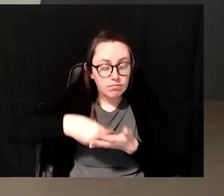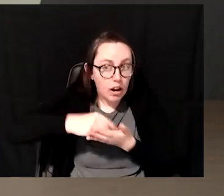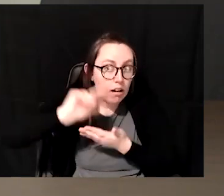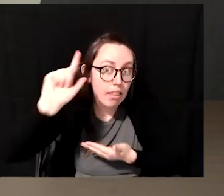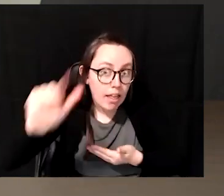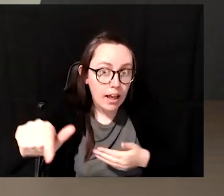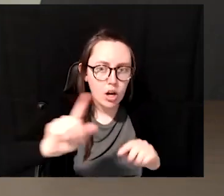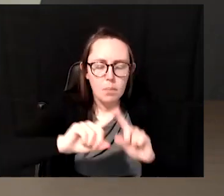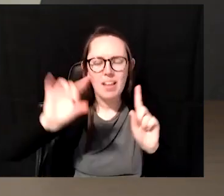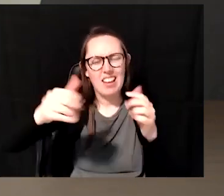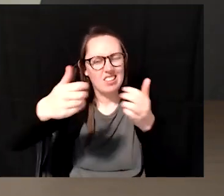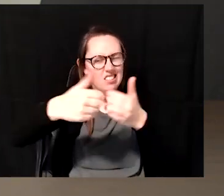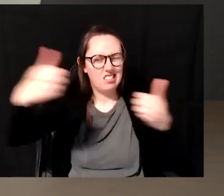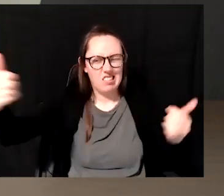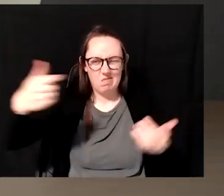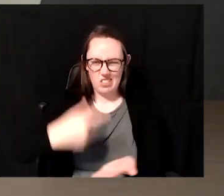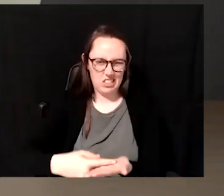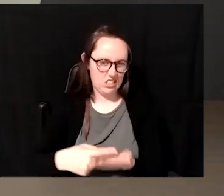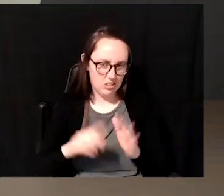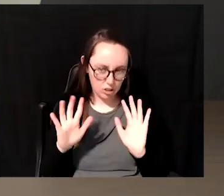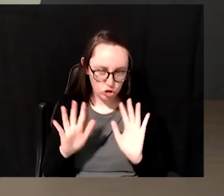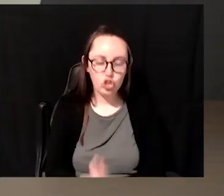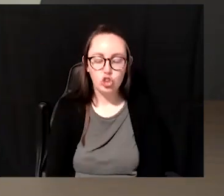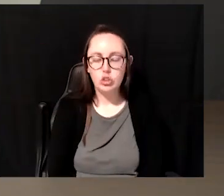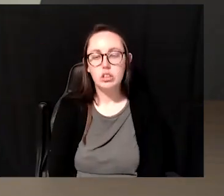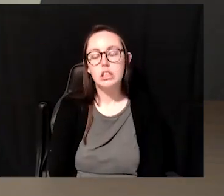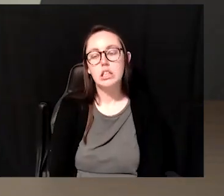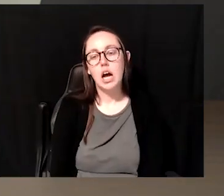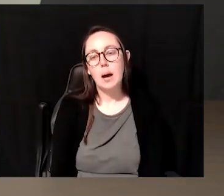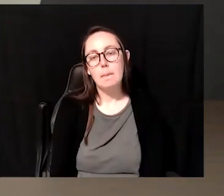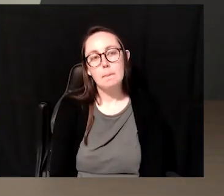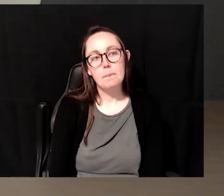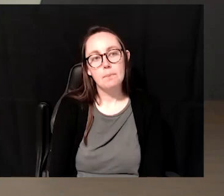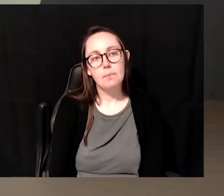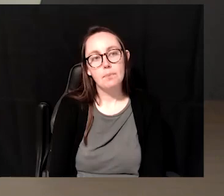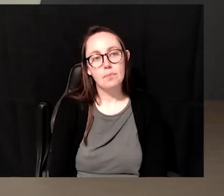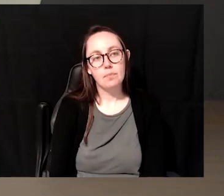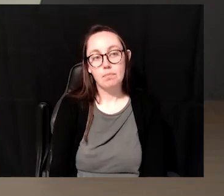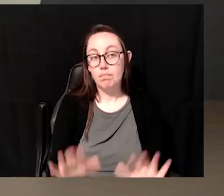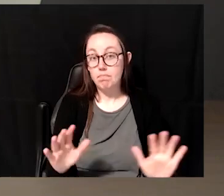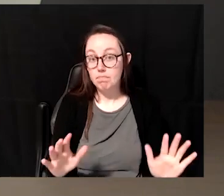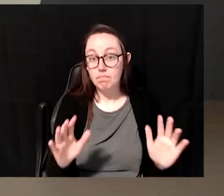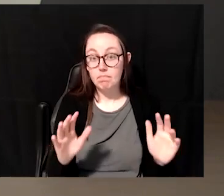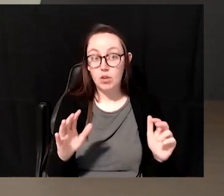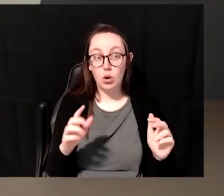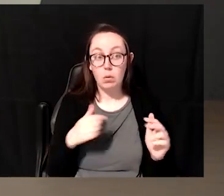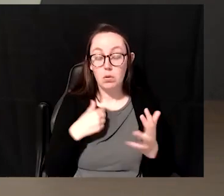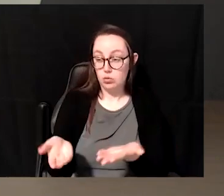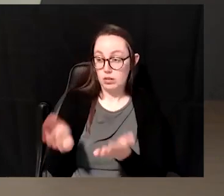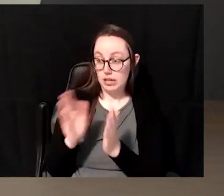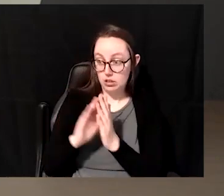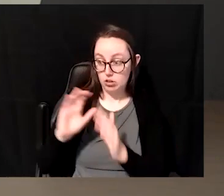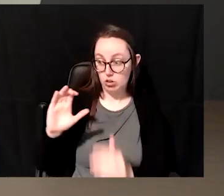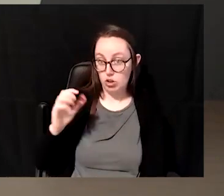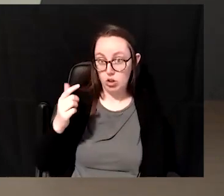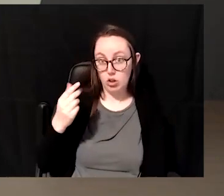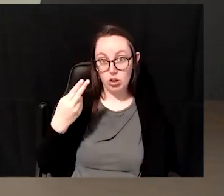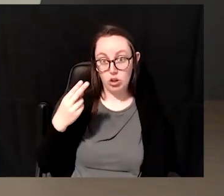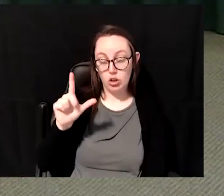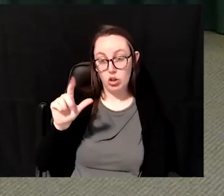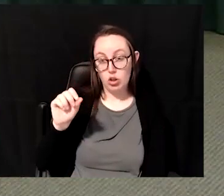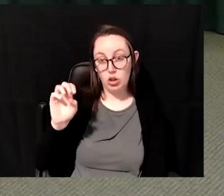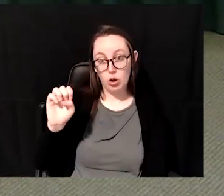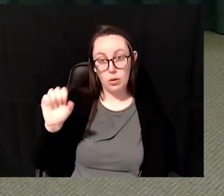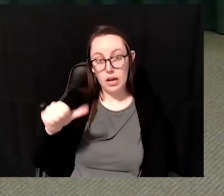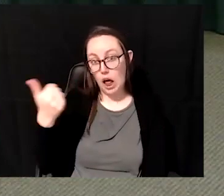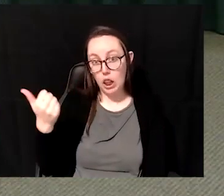all together um and if it's all right with the board I would ask Chloe Leary if she had anything she wanted to say I have a